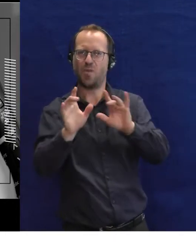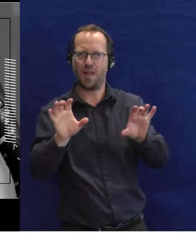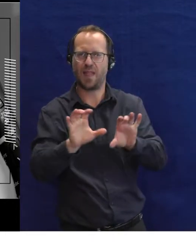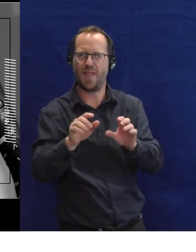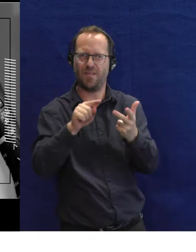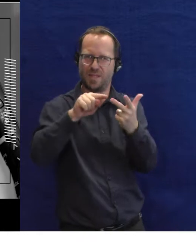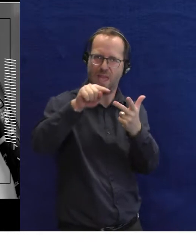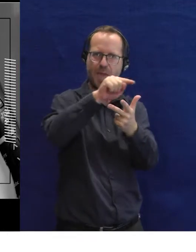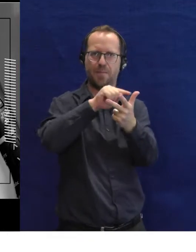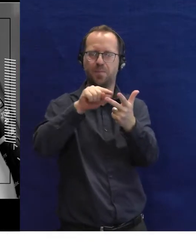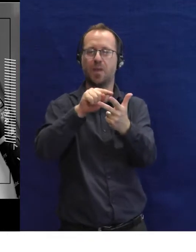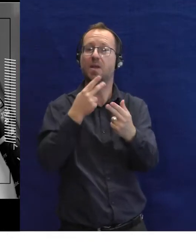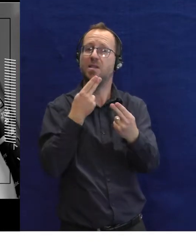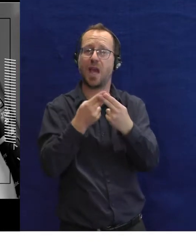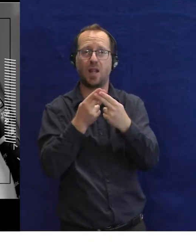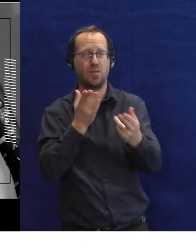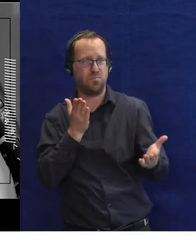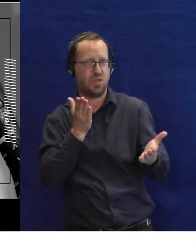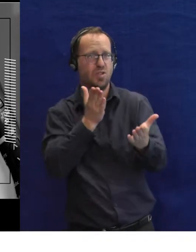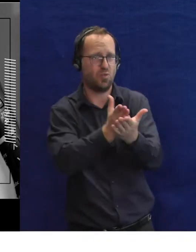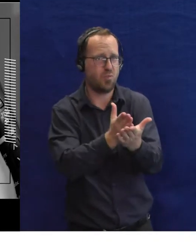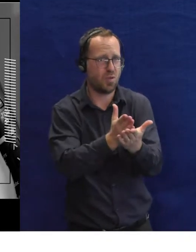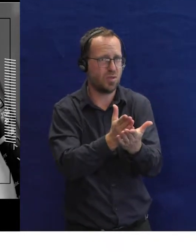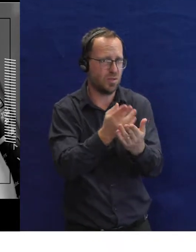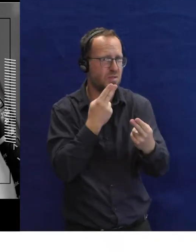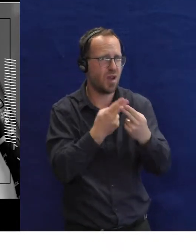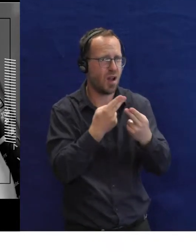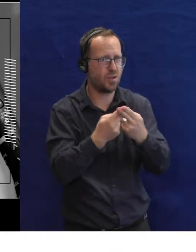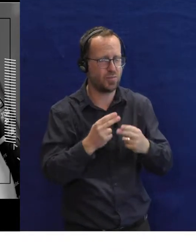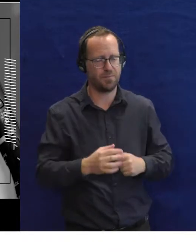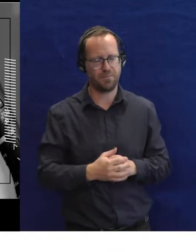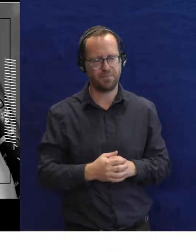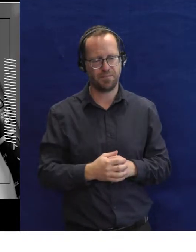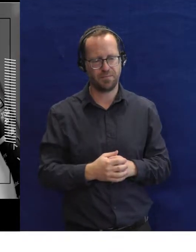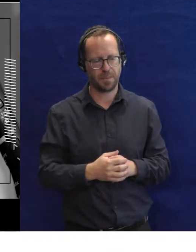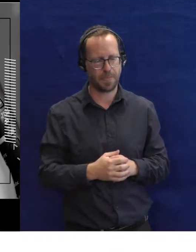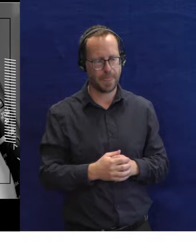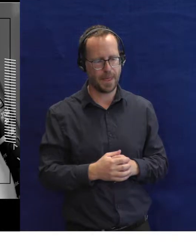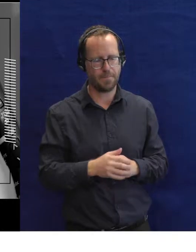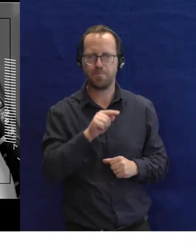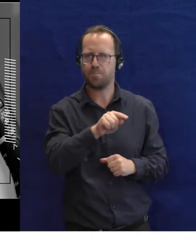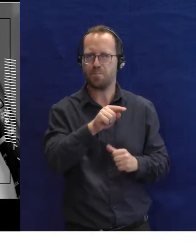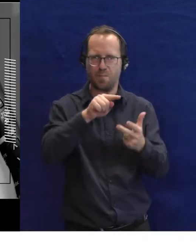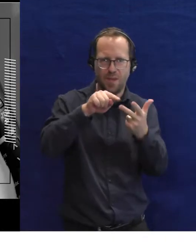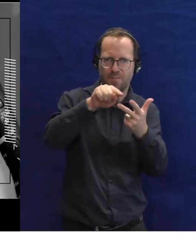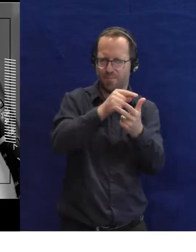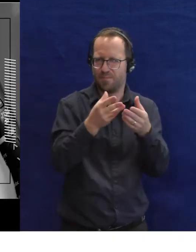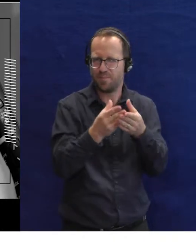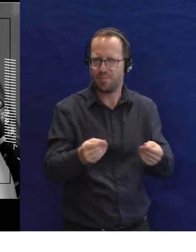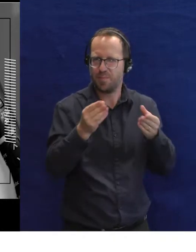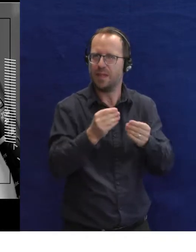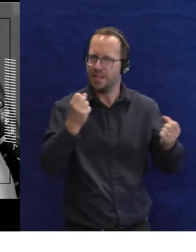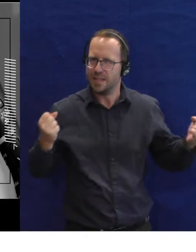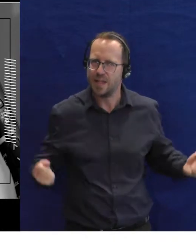is a key. Not only because they want to do the right thing, but also they are